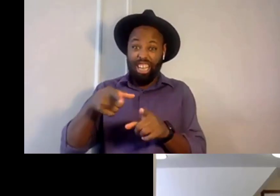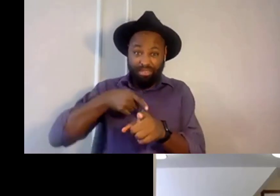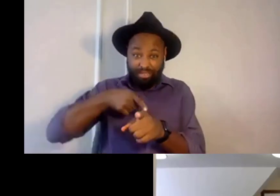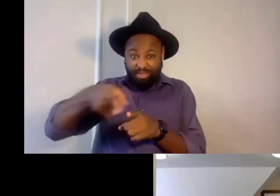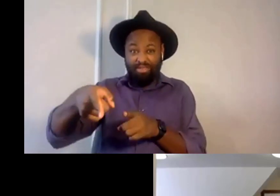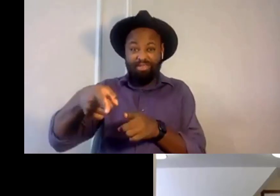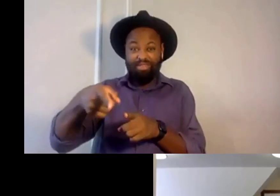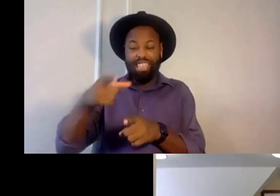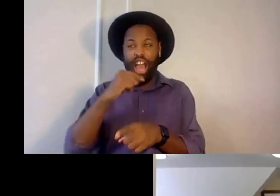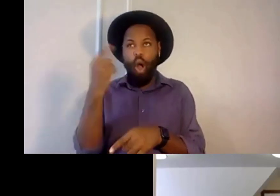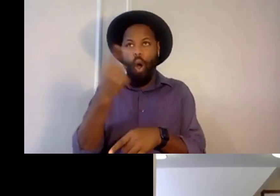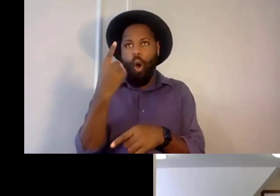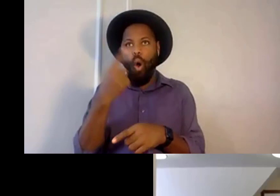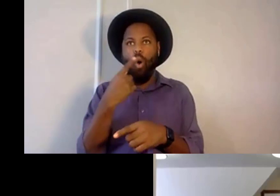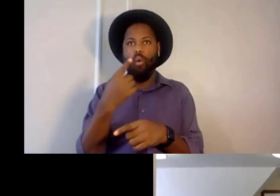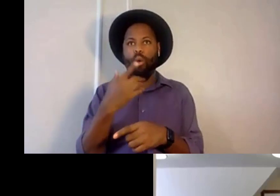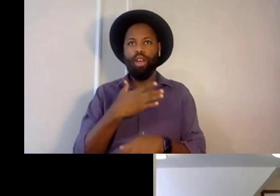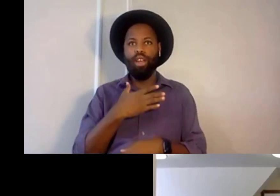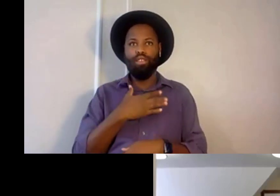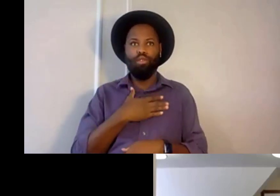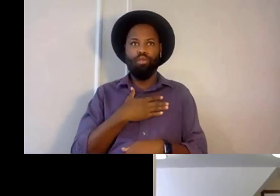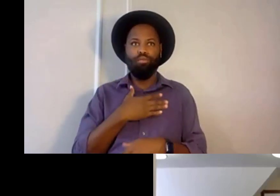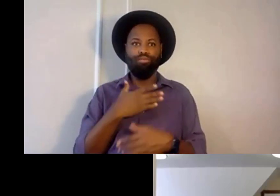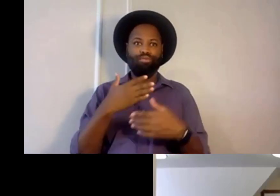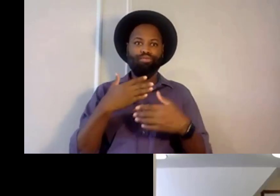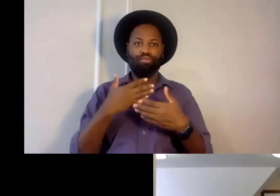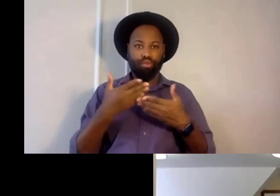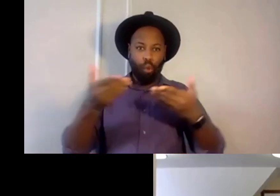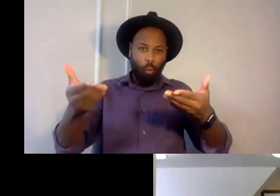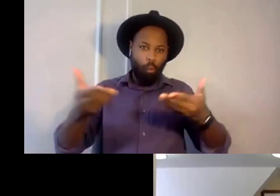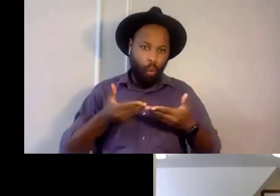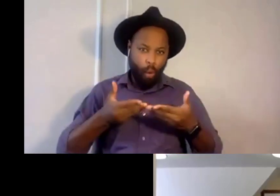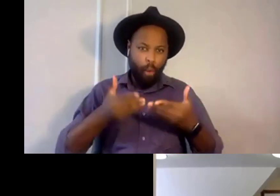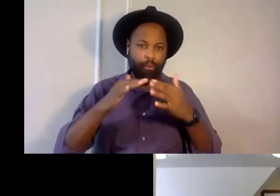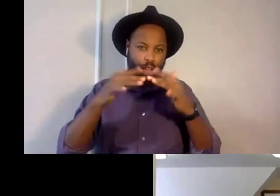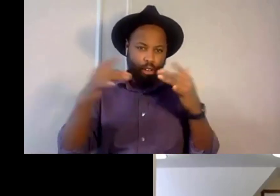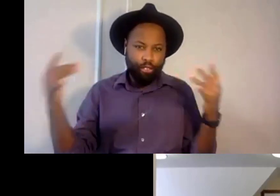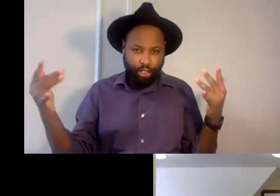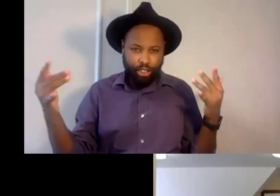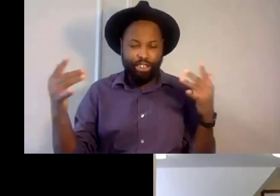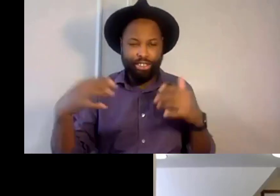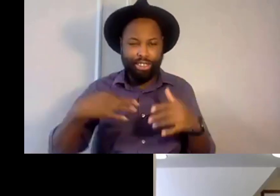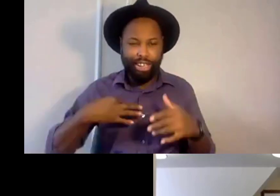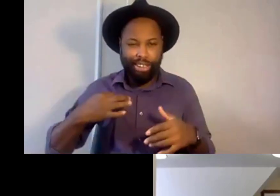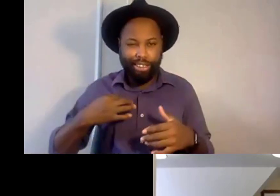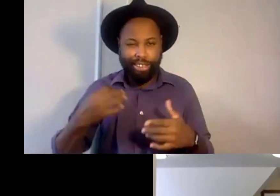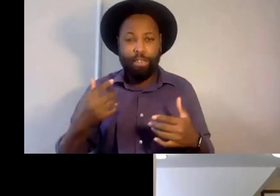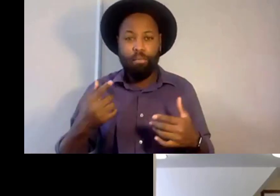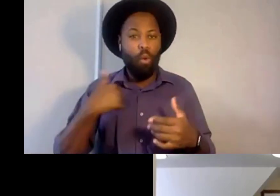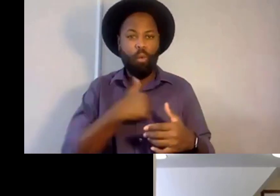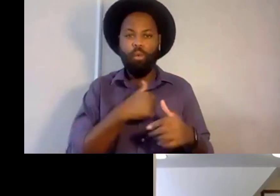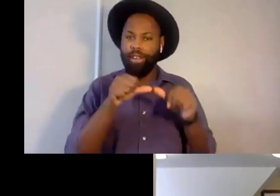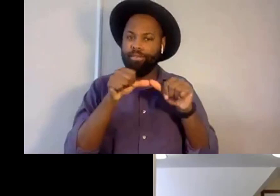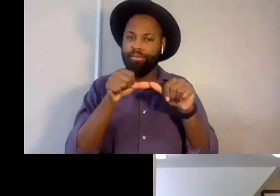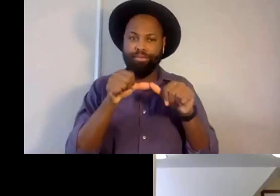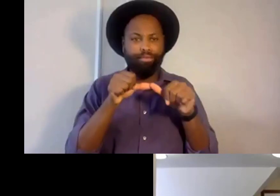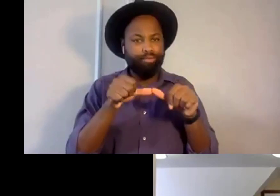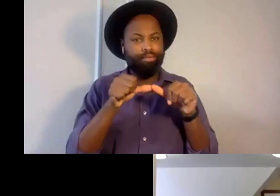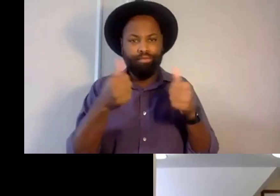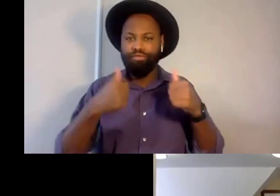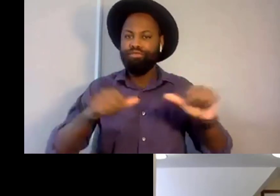welcoming to more diverse candidates. So we continue to try. I